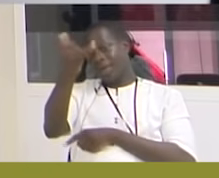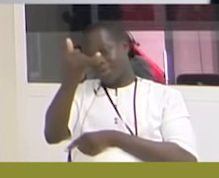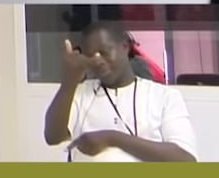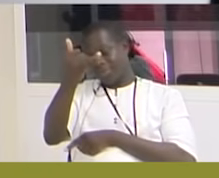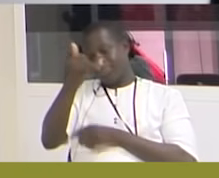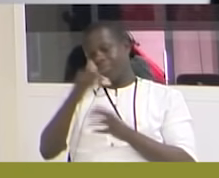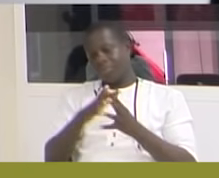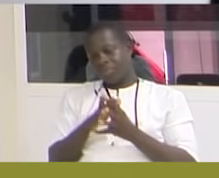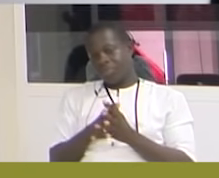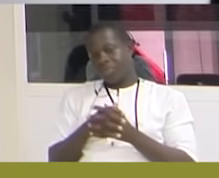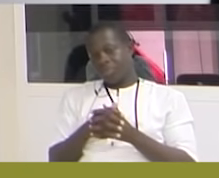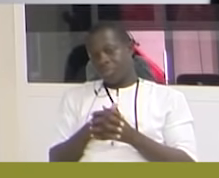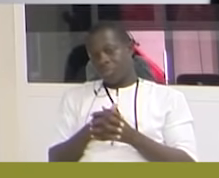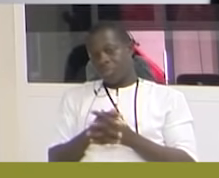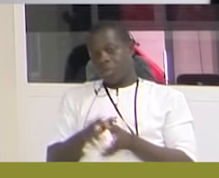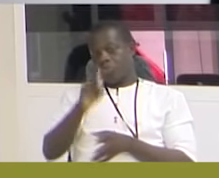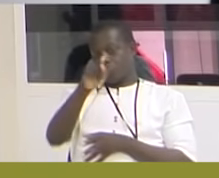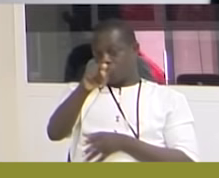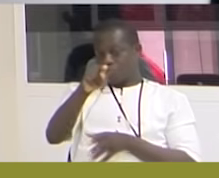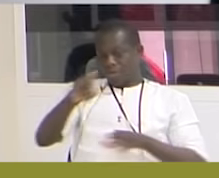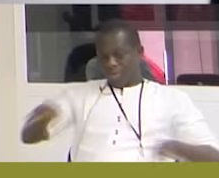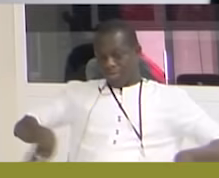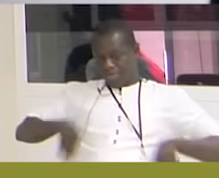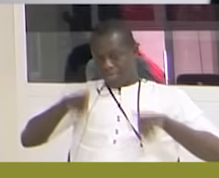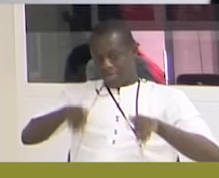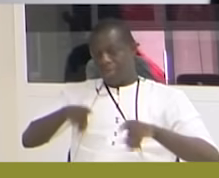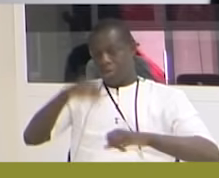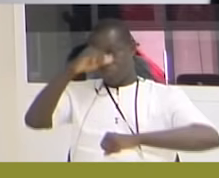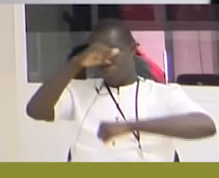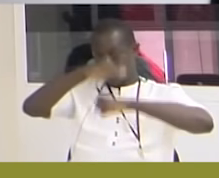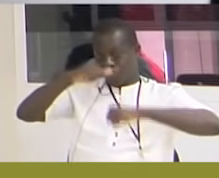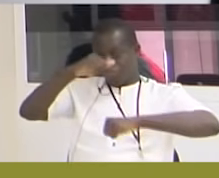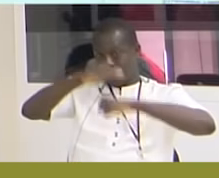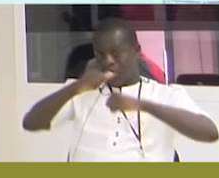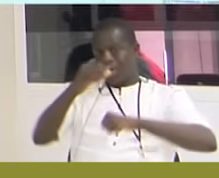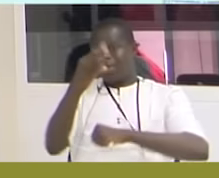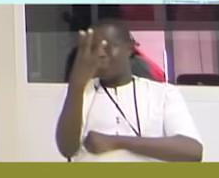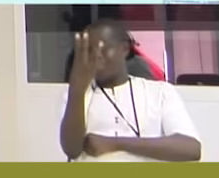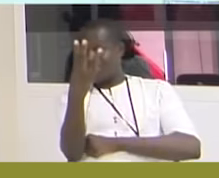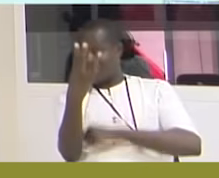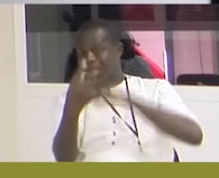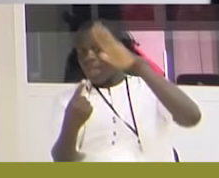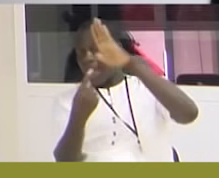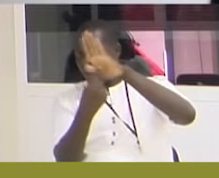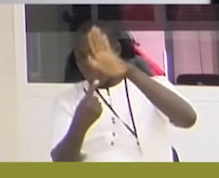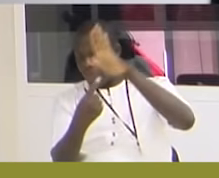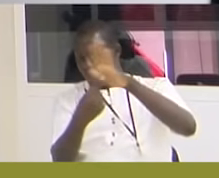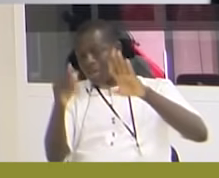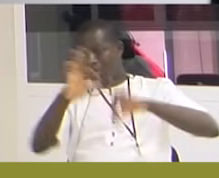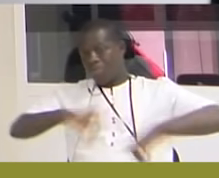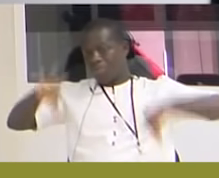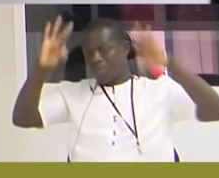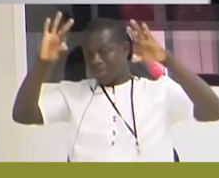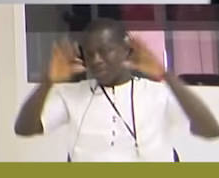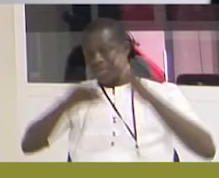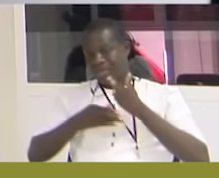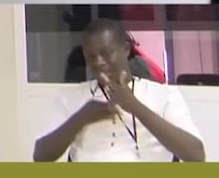Yes. You participated in the torture of 3 important imams in the country. Bokanga